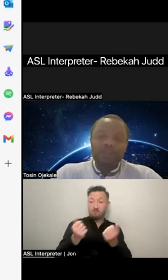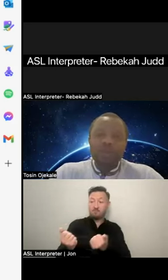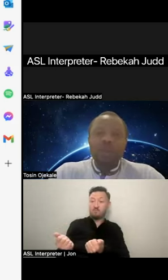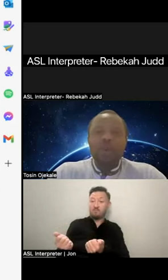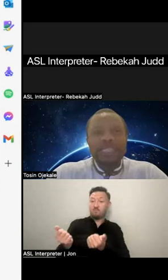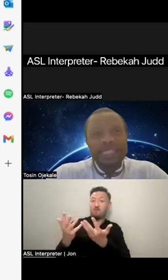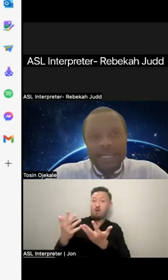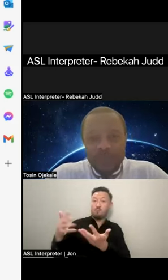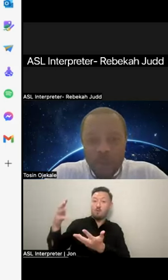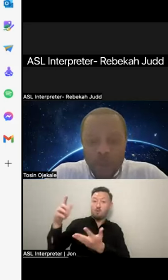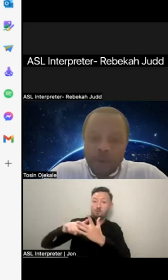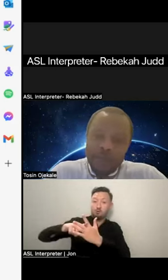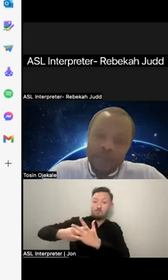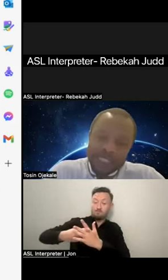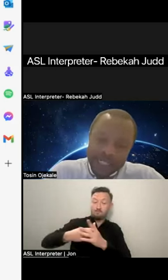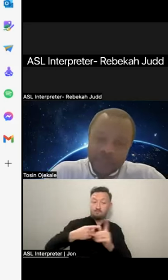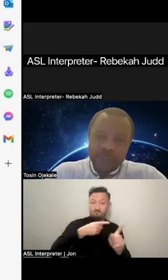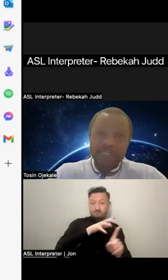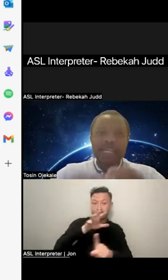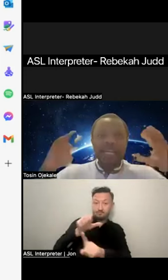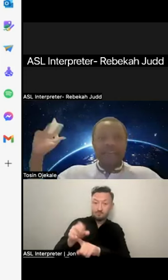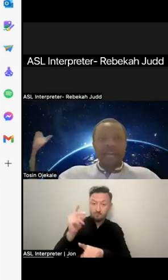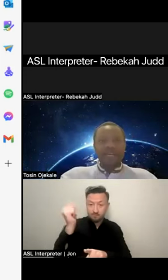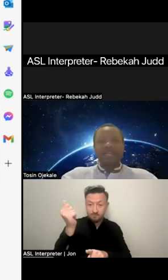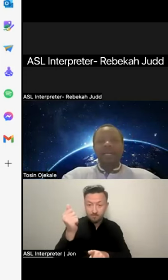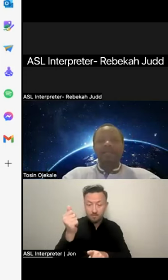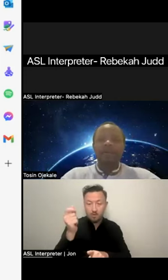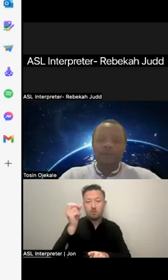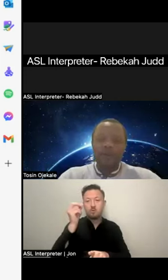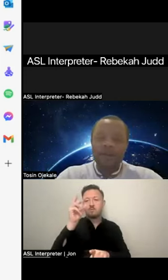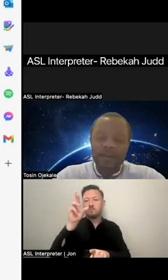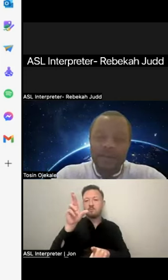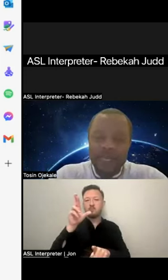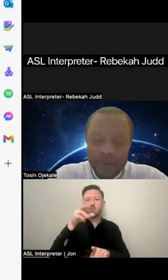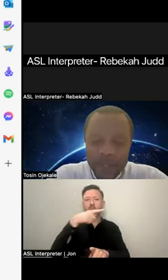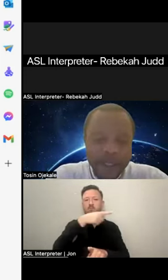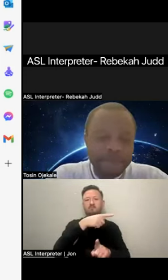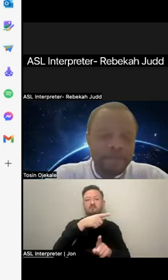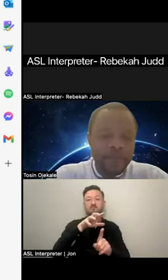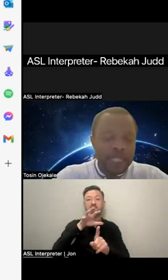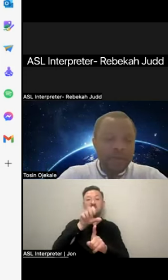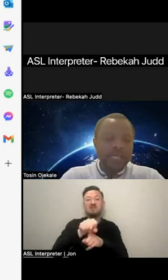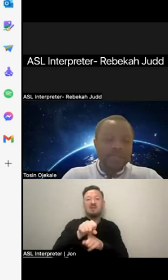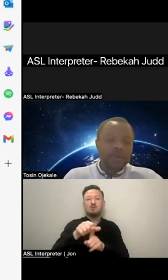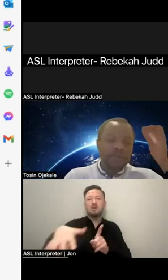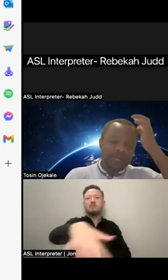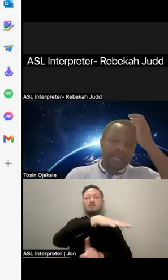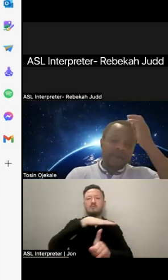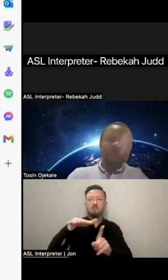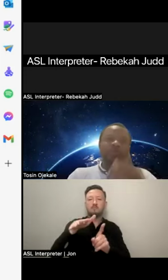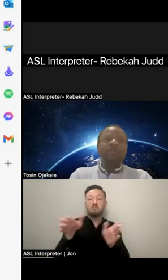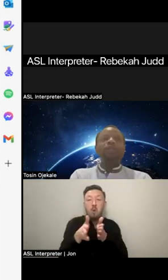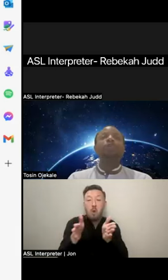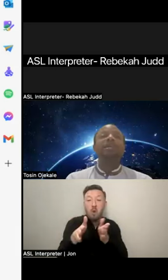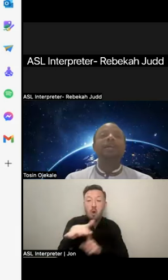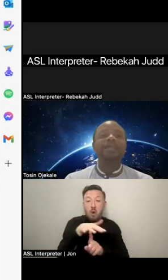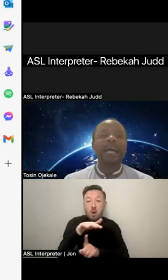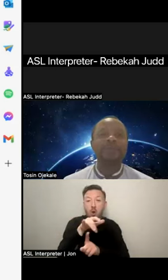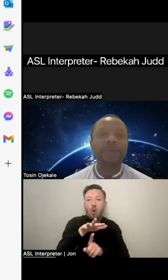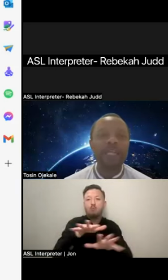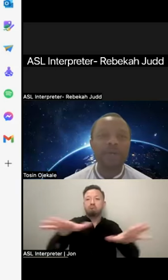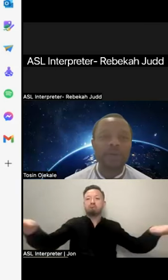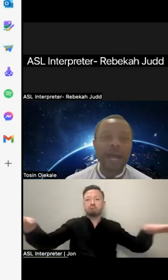and two, what is their scope of detection, the area that it can cover. Okay. Now let's look, for example, there